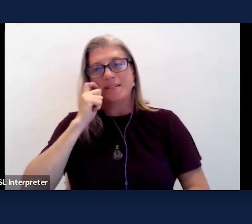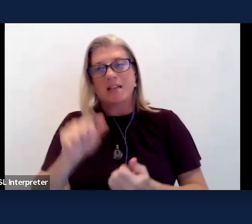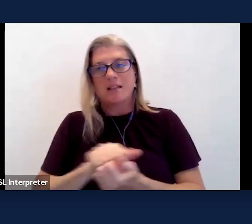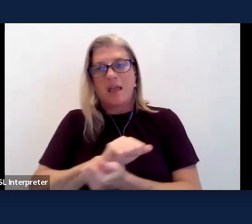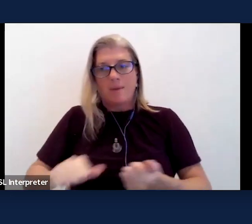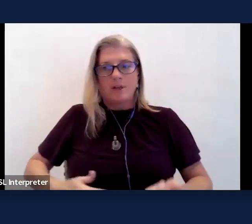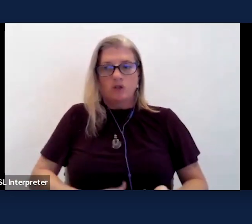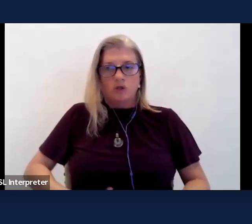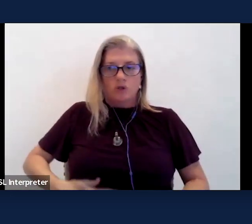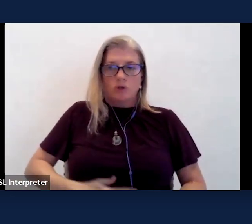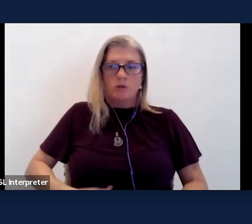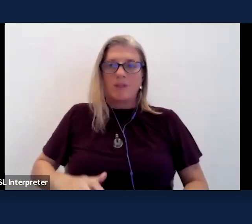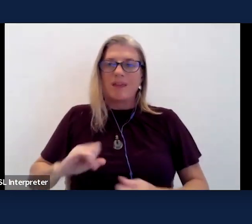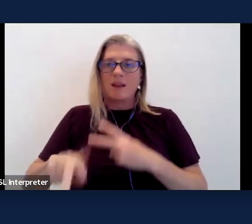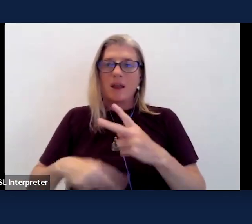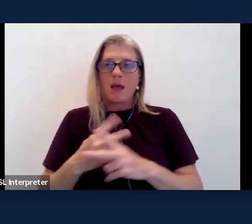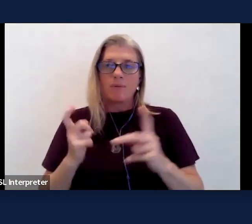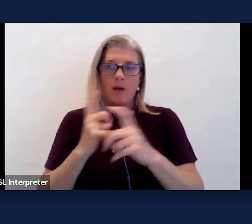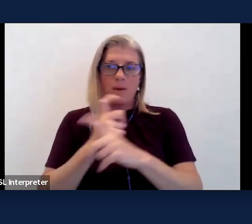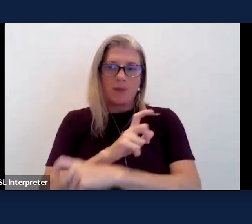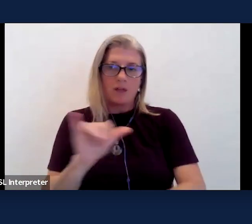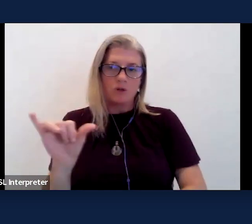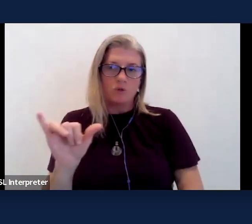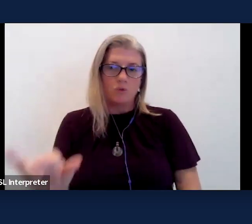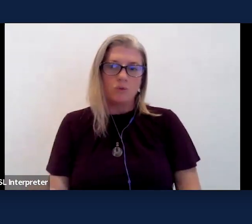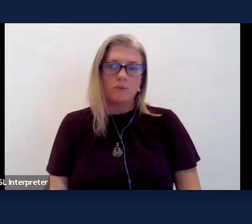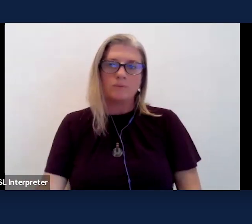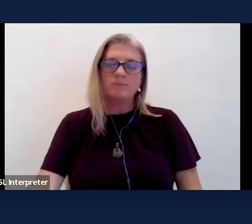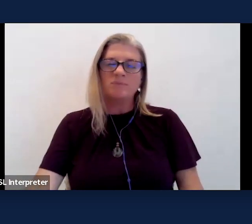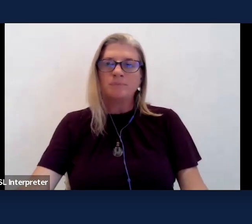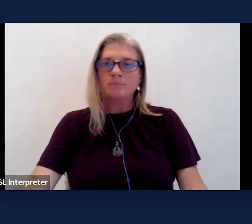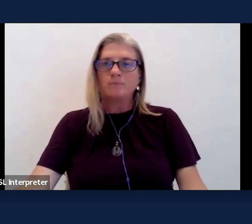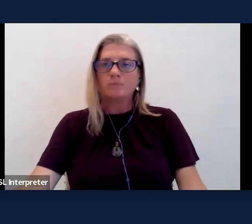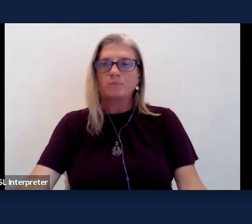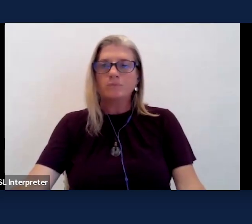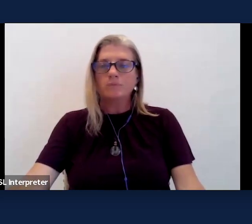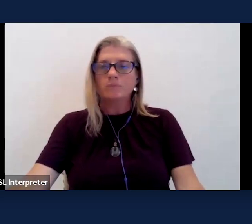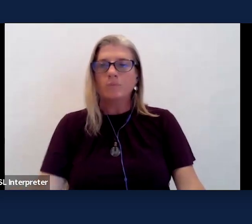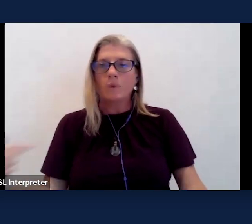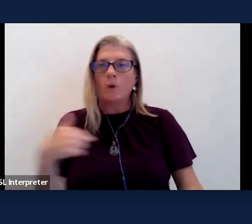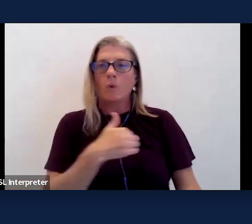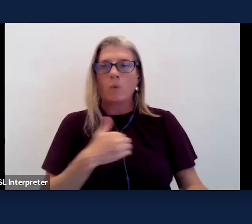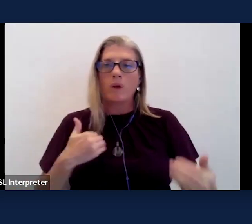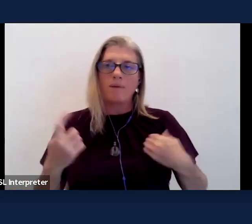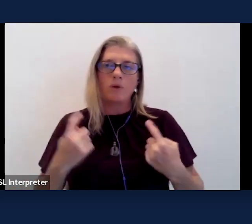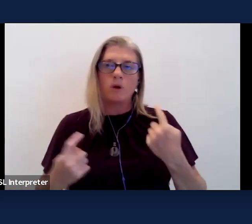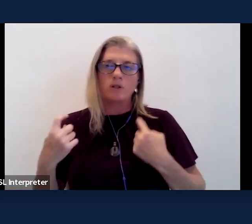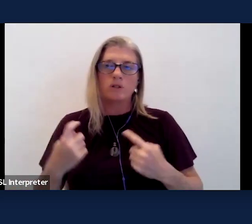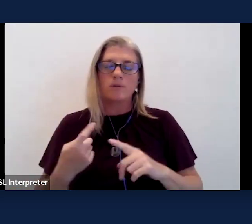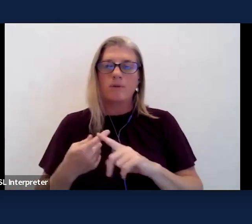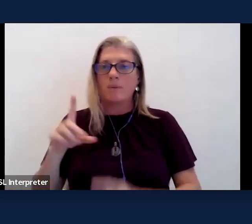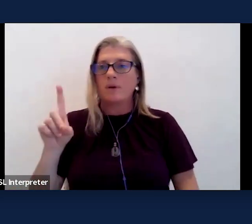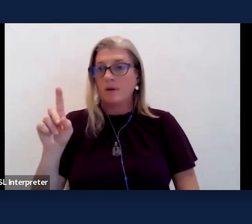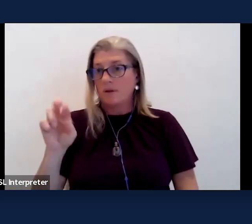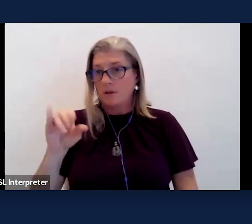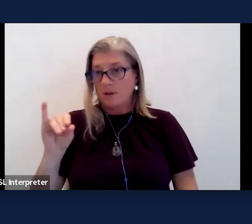sort of complication too. Okay, thank you. We have a question from Darius. Darius, if you wanted to